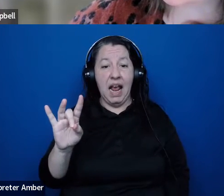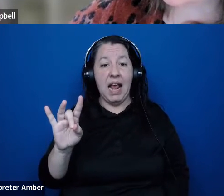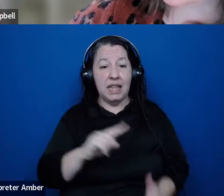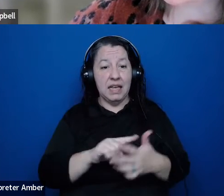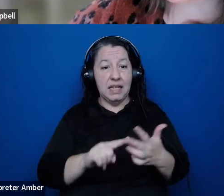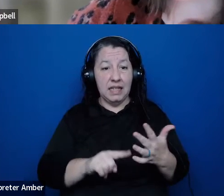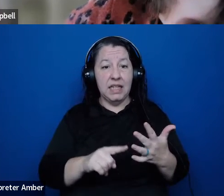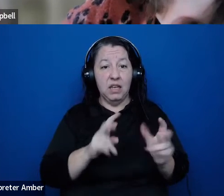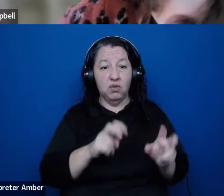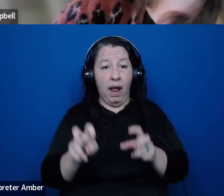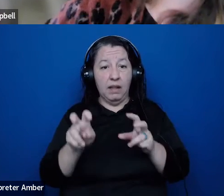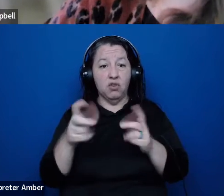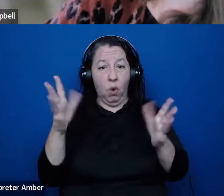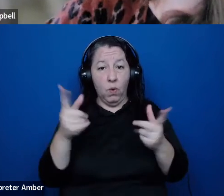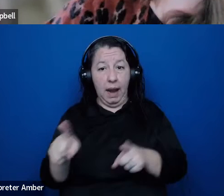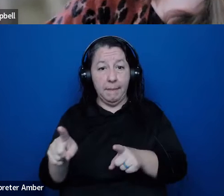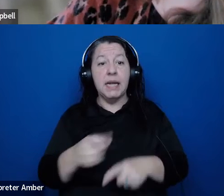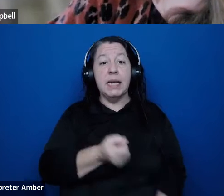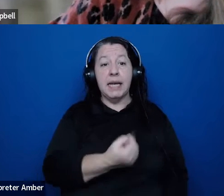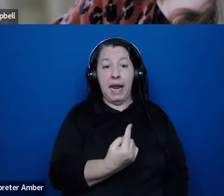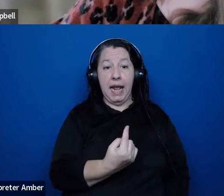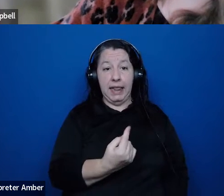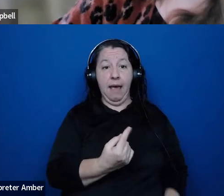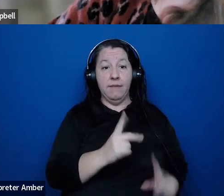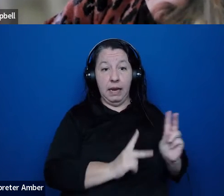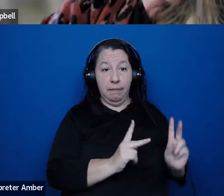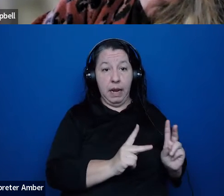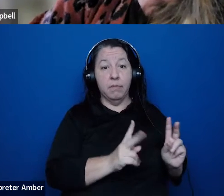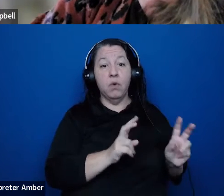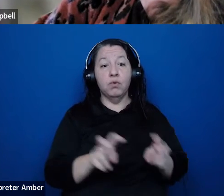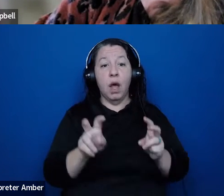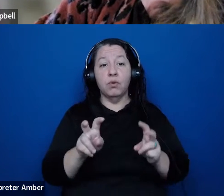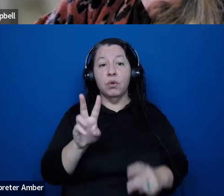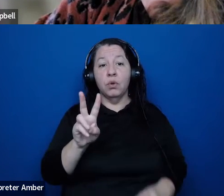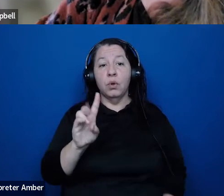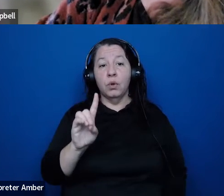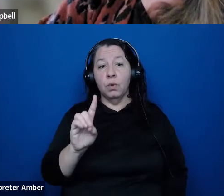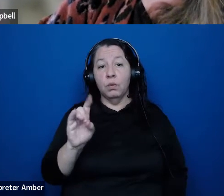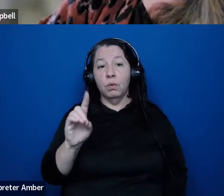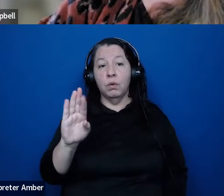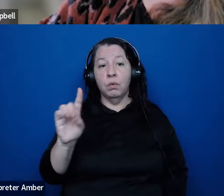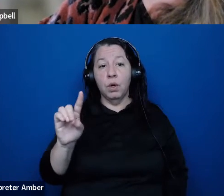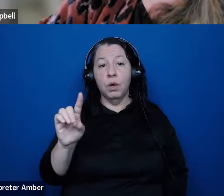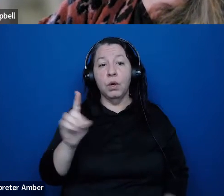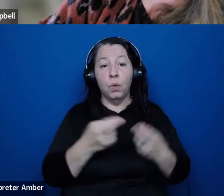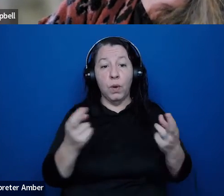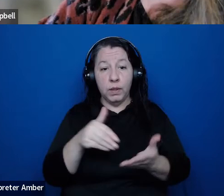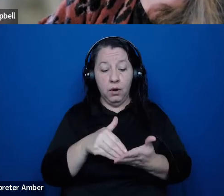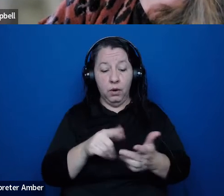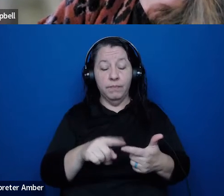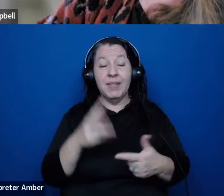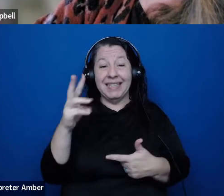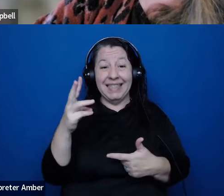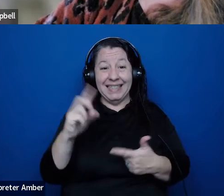occurred. 11 residents have transitioned to Woodward Resource Center. 16 residents